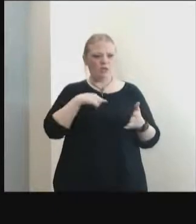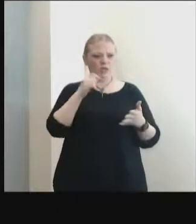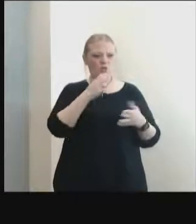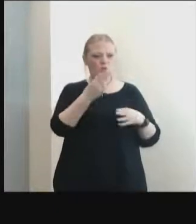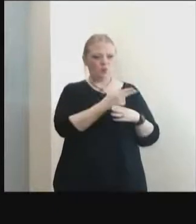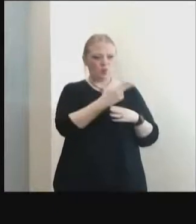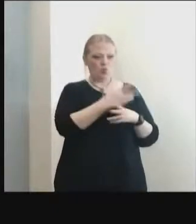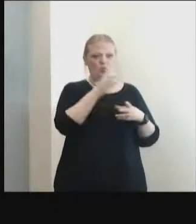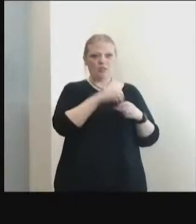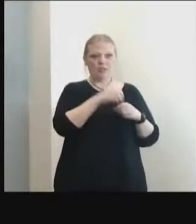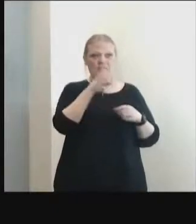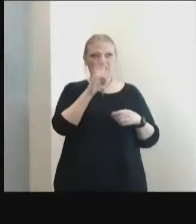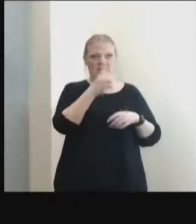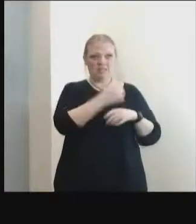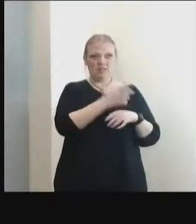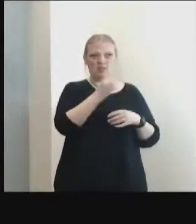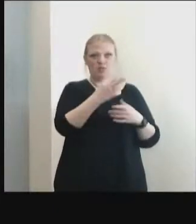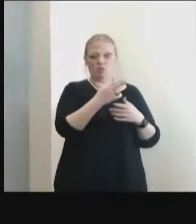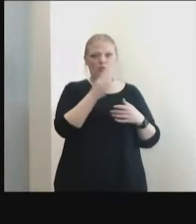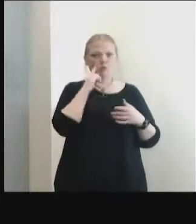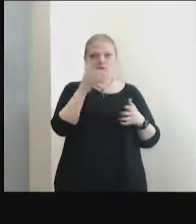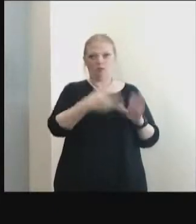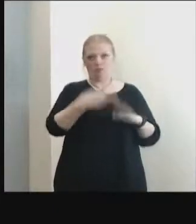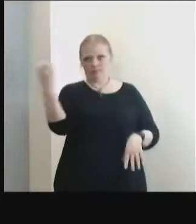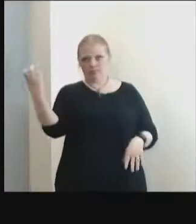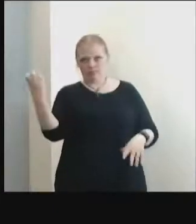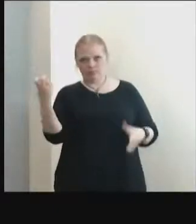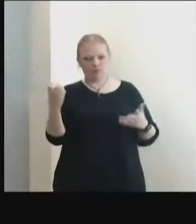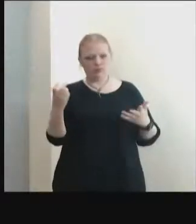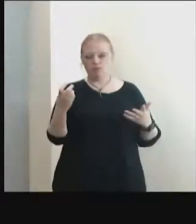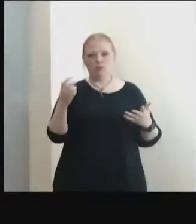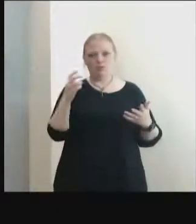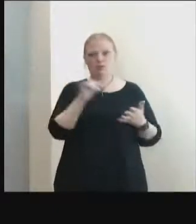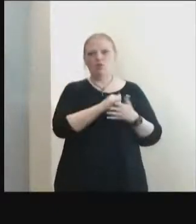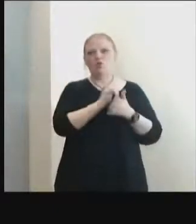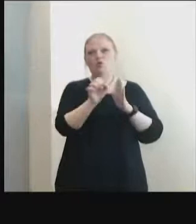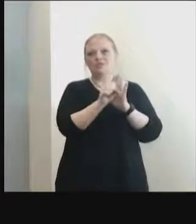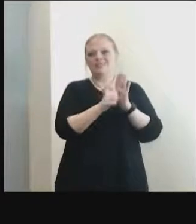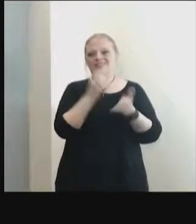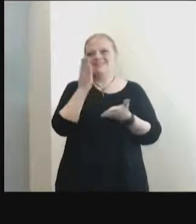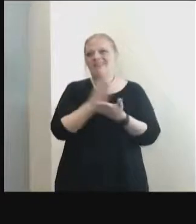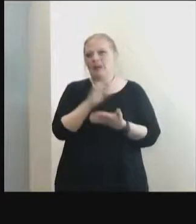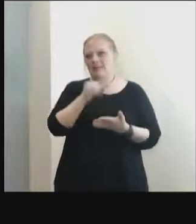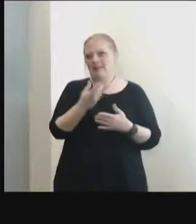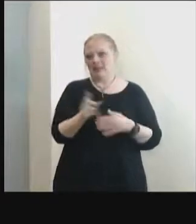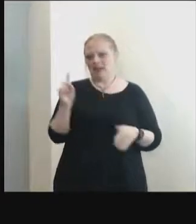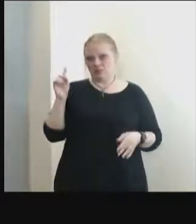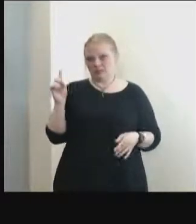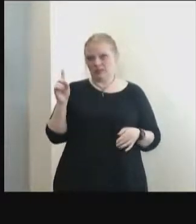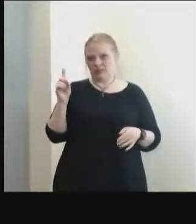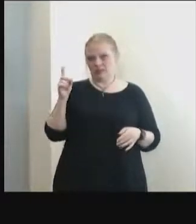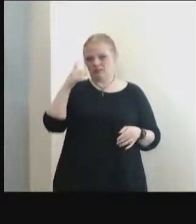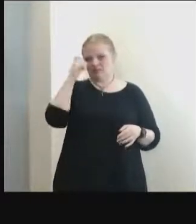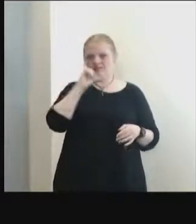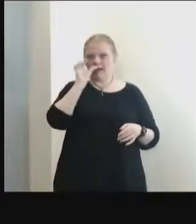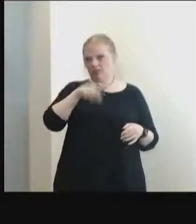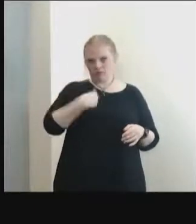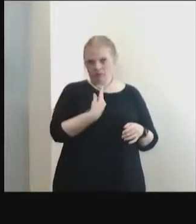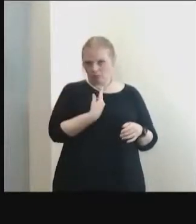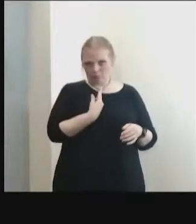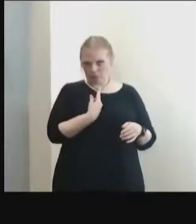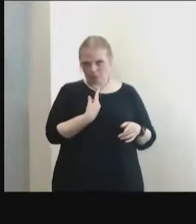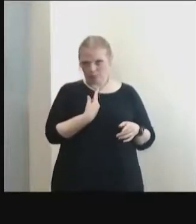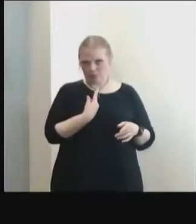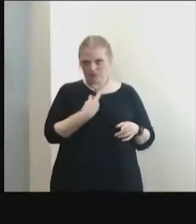7 days or lose it. New York State withdrew that. That was stopped last week because we weren't the only ones that were not going to be